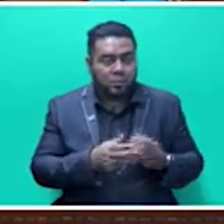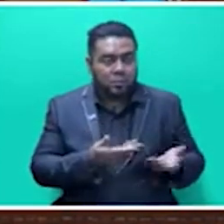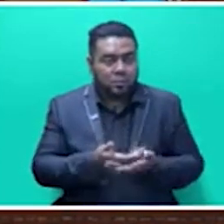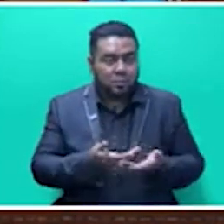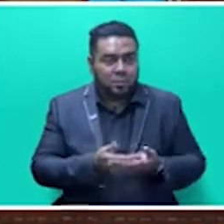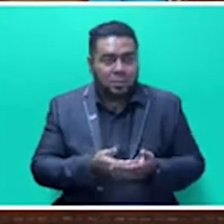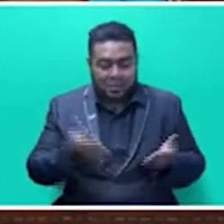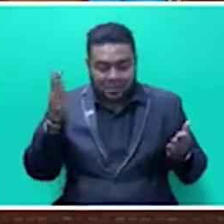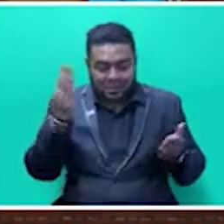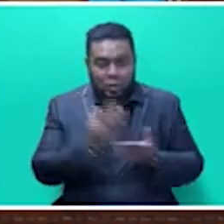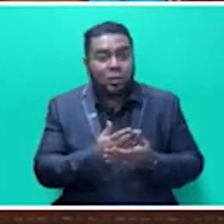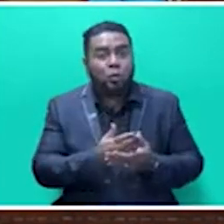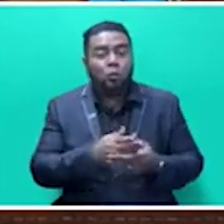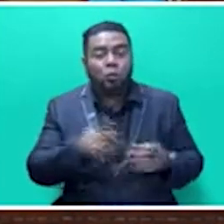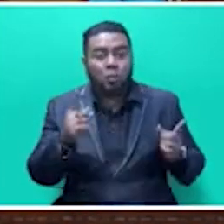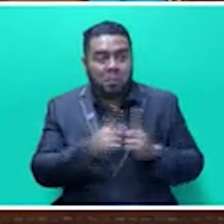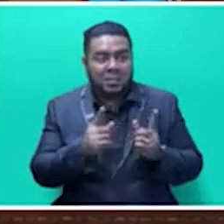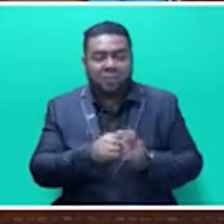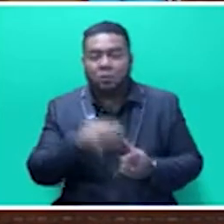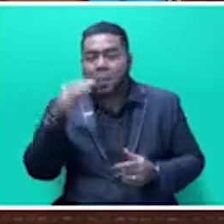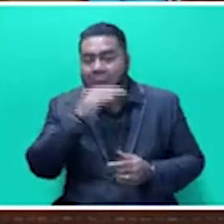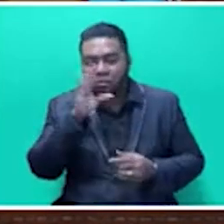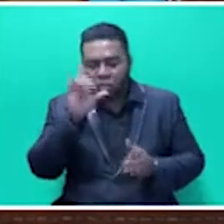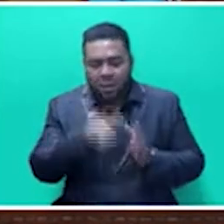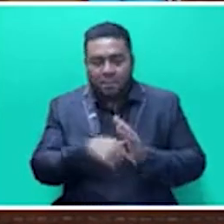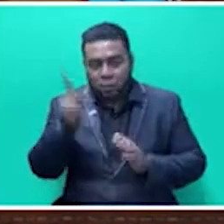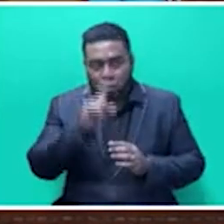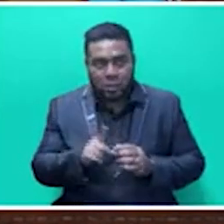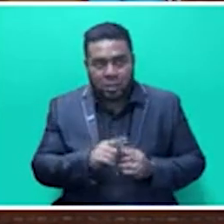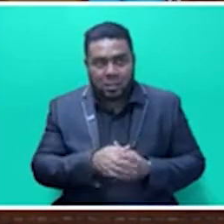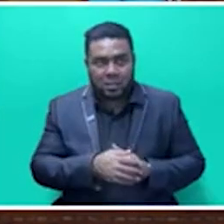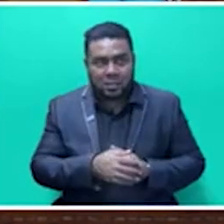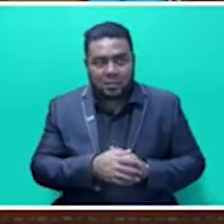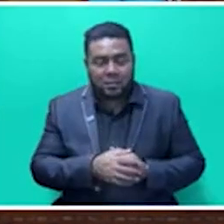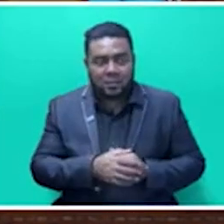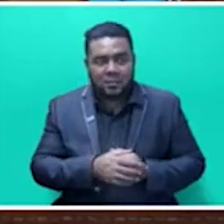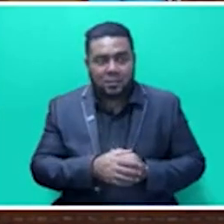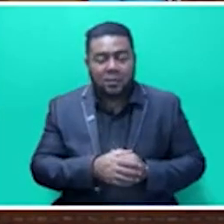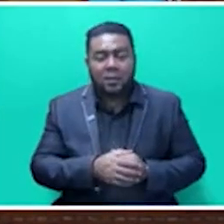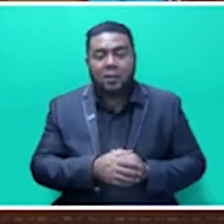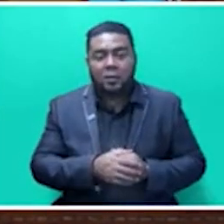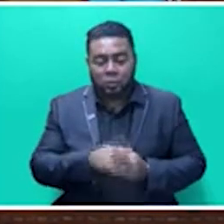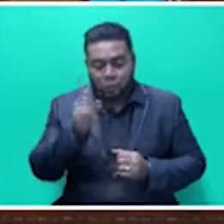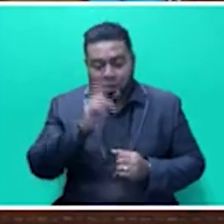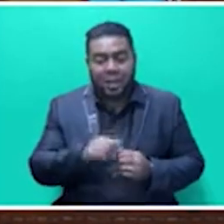is directed to meet from lunch to time today on 15